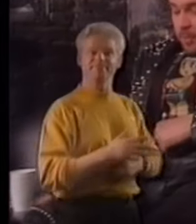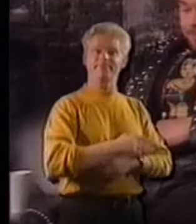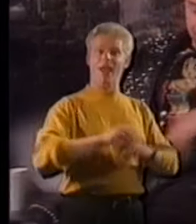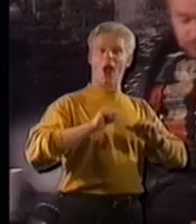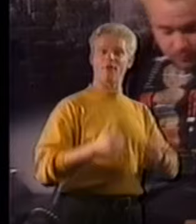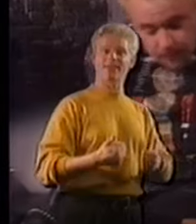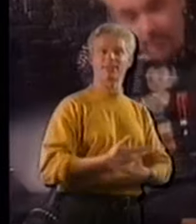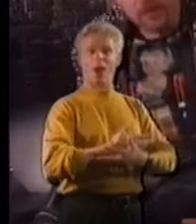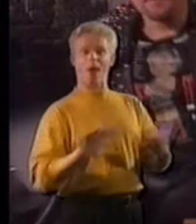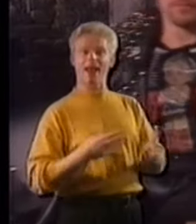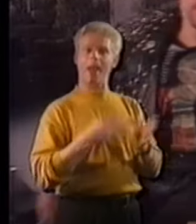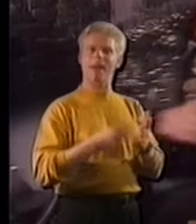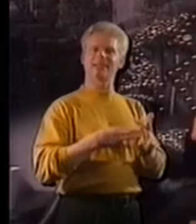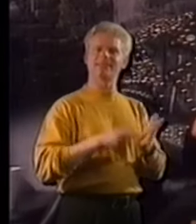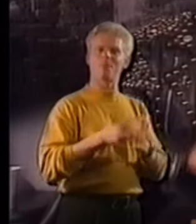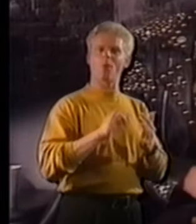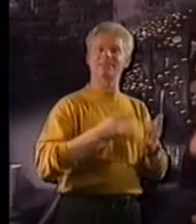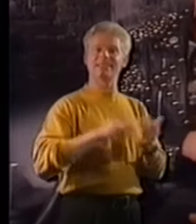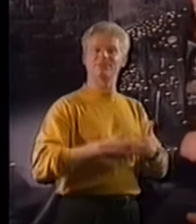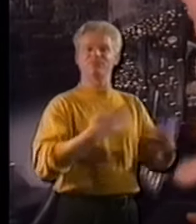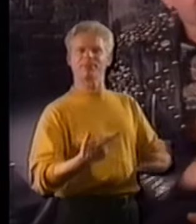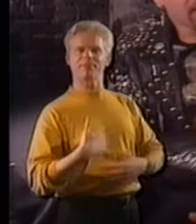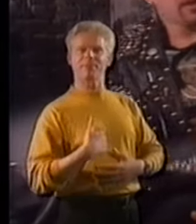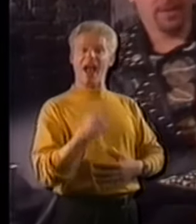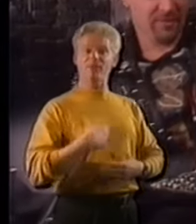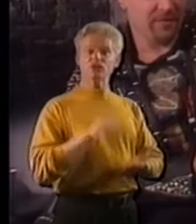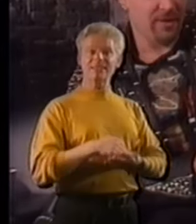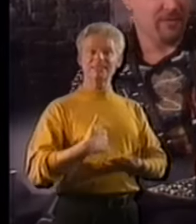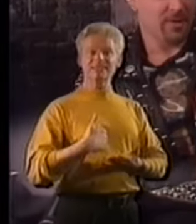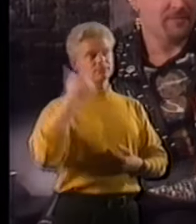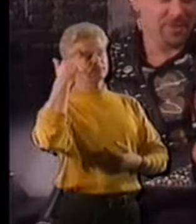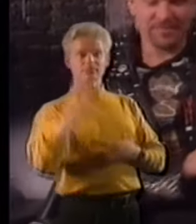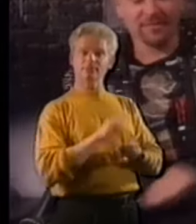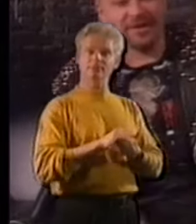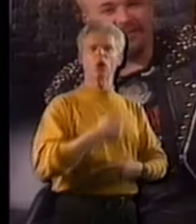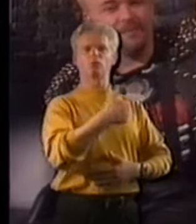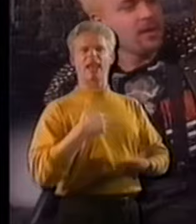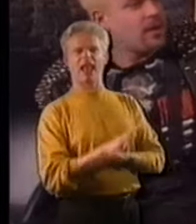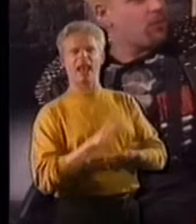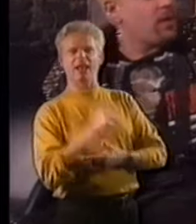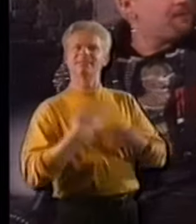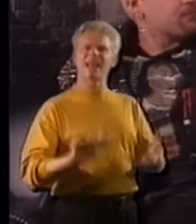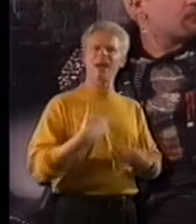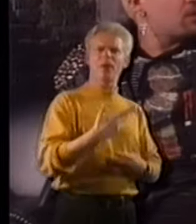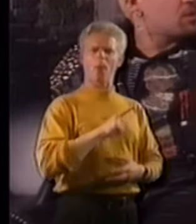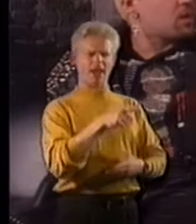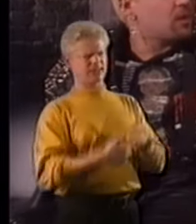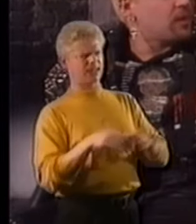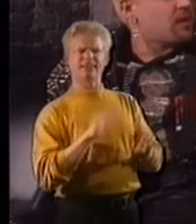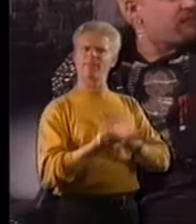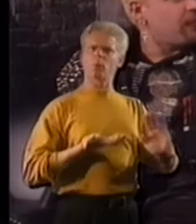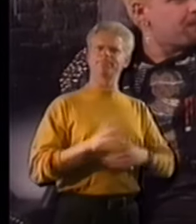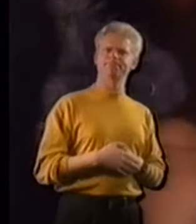Right then, well, this is Martin Modeste. Now then, I've got that right in my mind. Good, I'm glad I have. Now, why did you